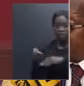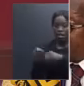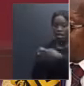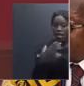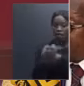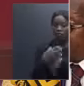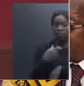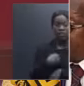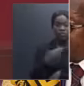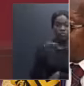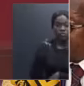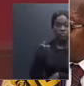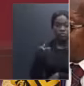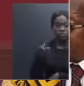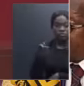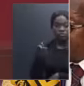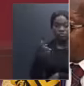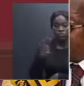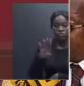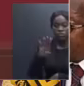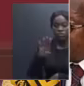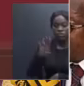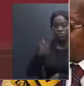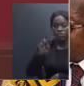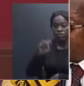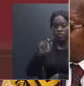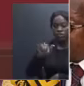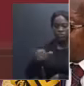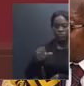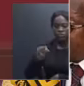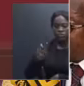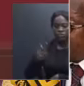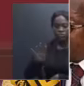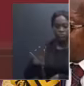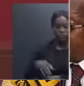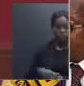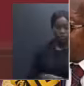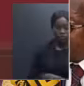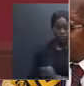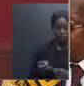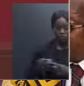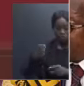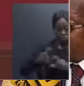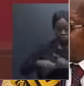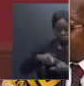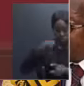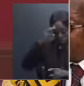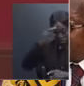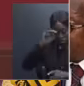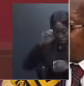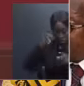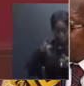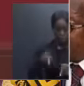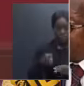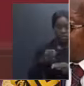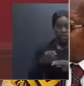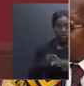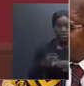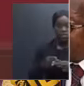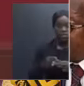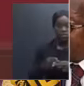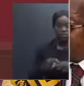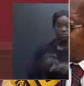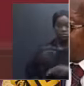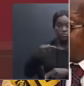24 May 2024 by letter under the hand of its chairperson, Chief Justice